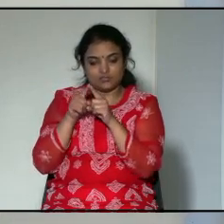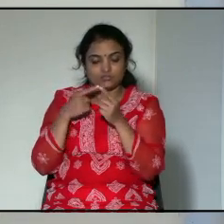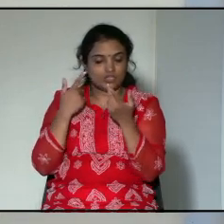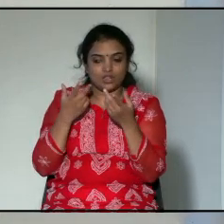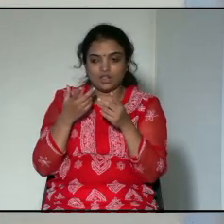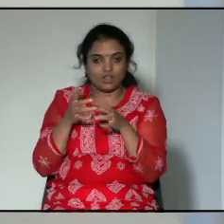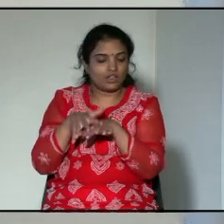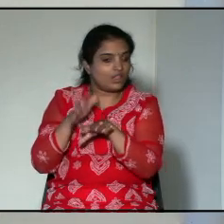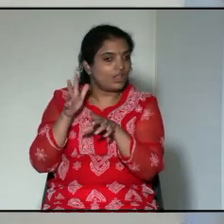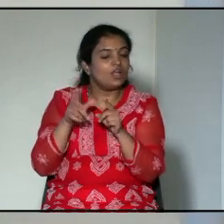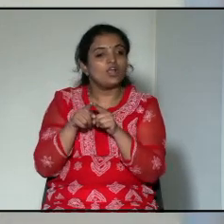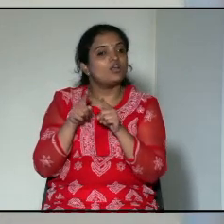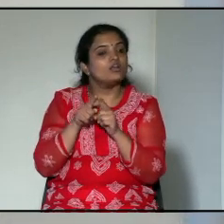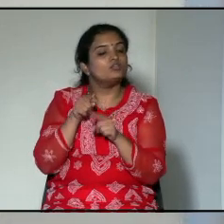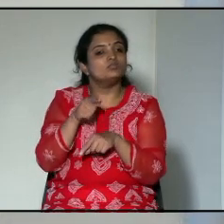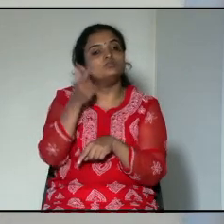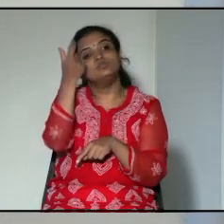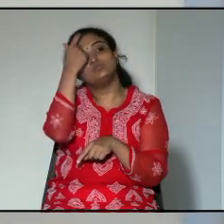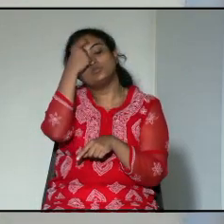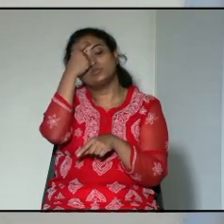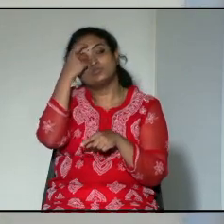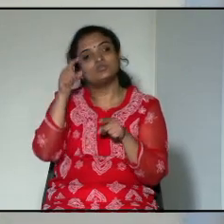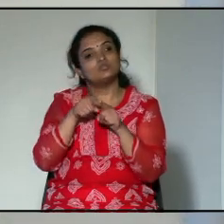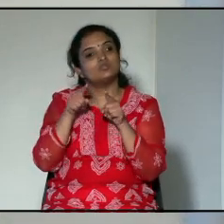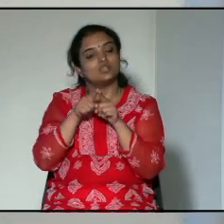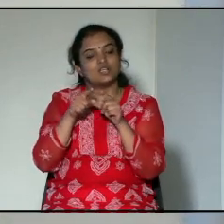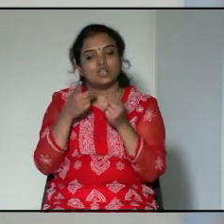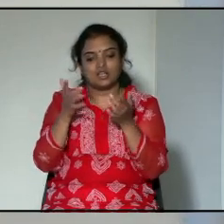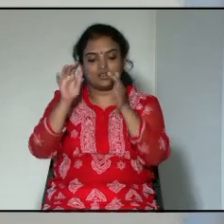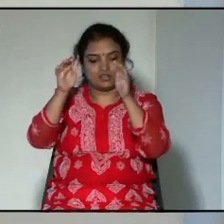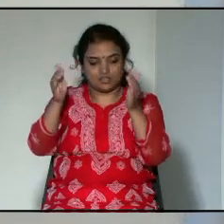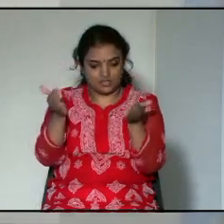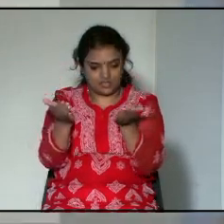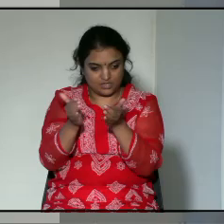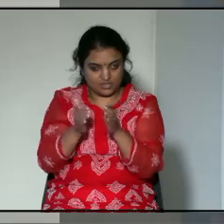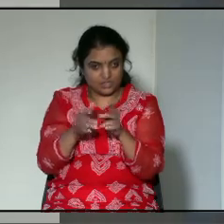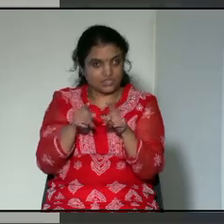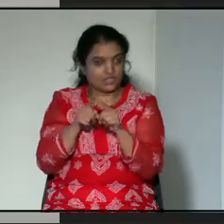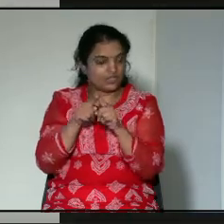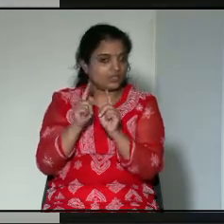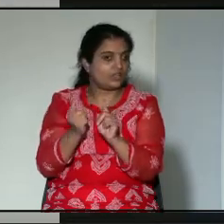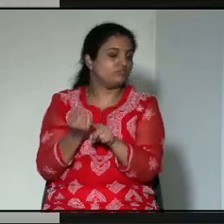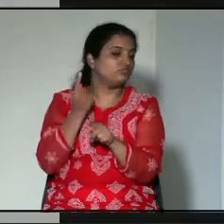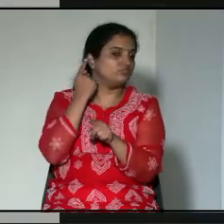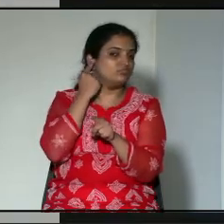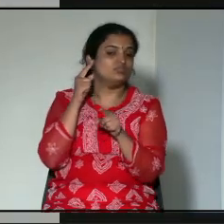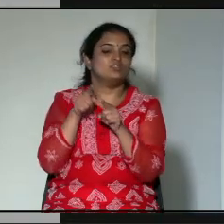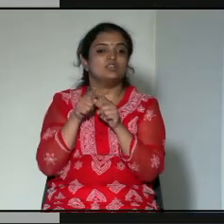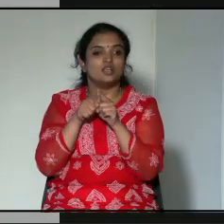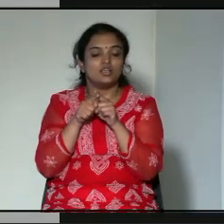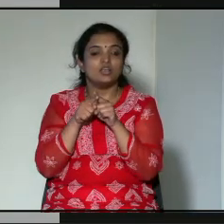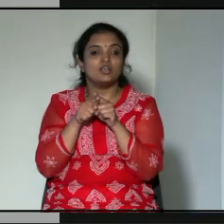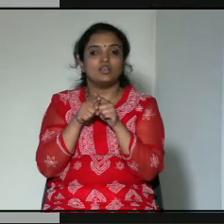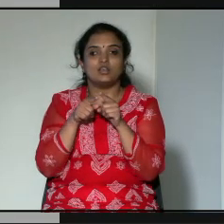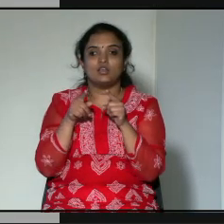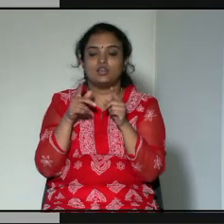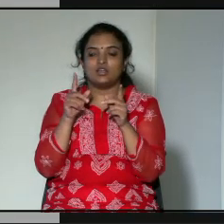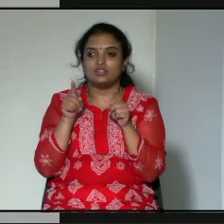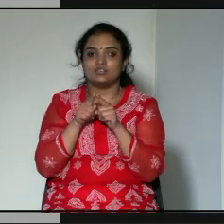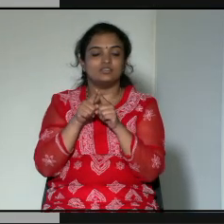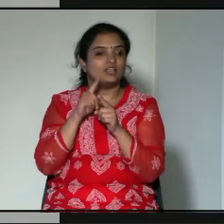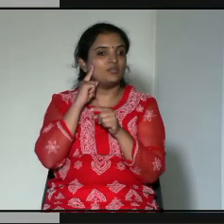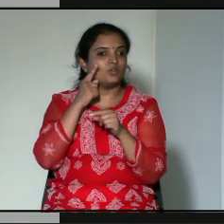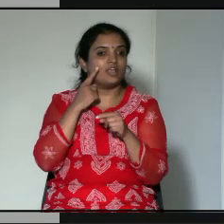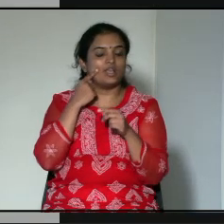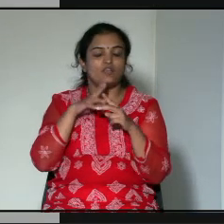lit. Whatever the problem, the clay covering will whisper it into my ear. Like a patient struggling to breathe,